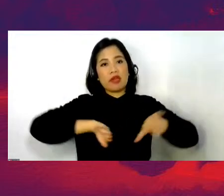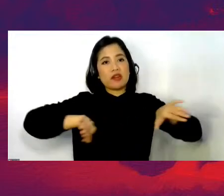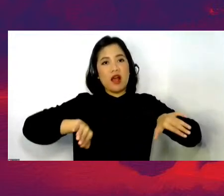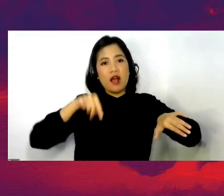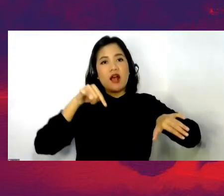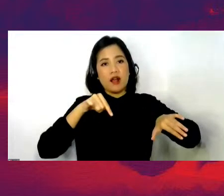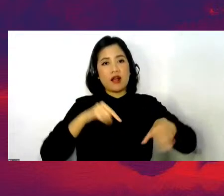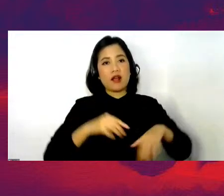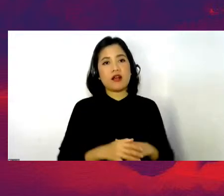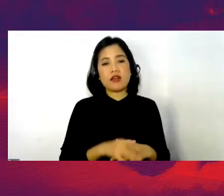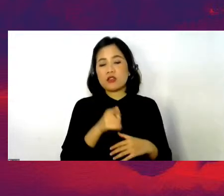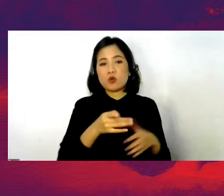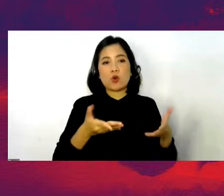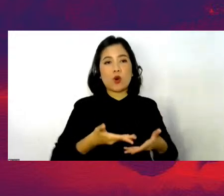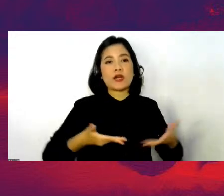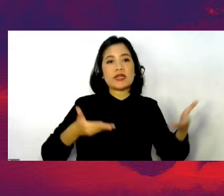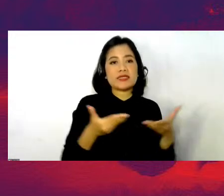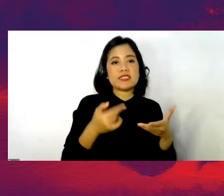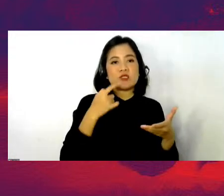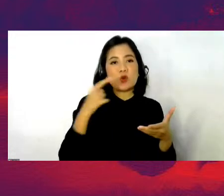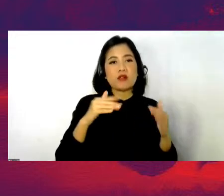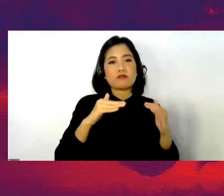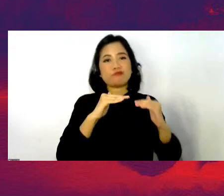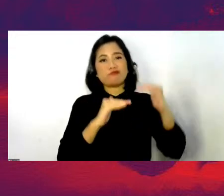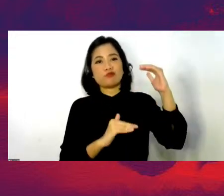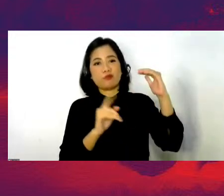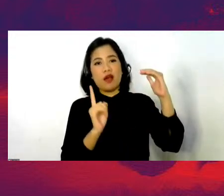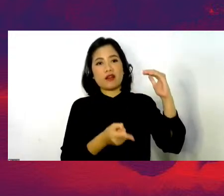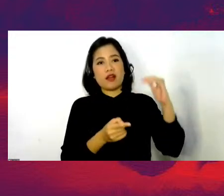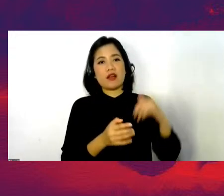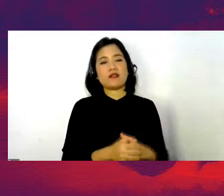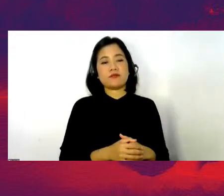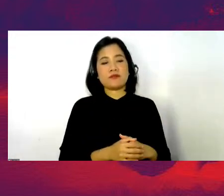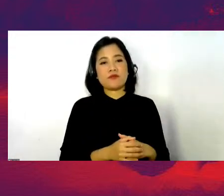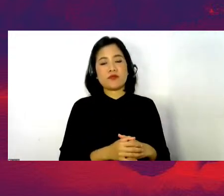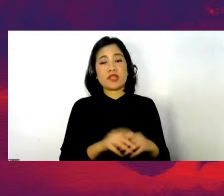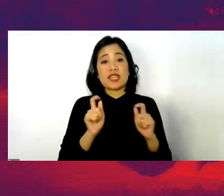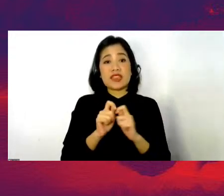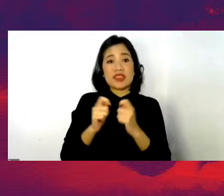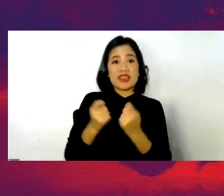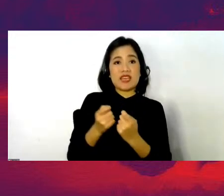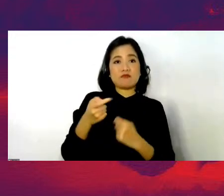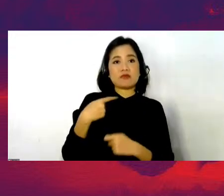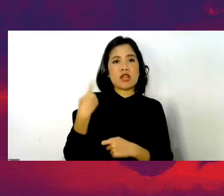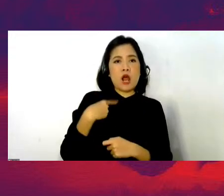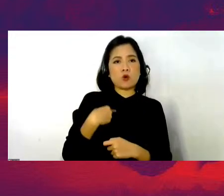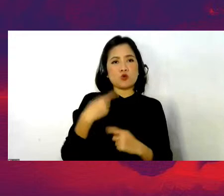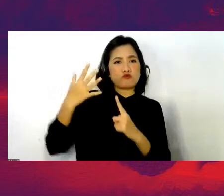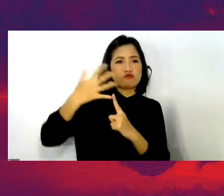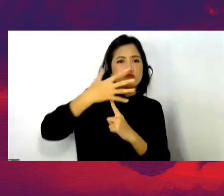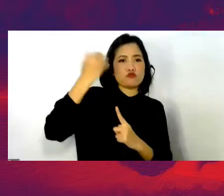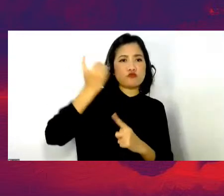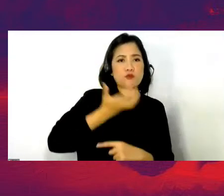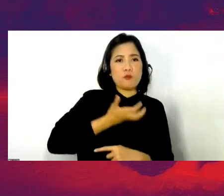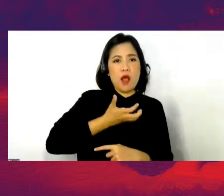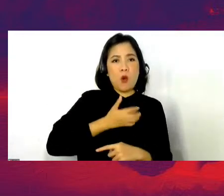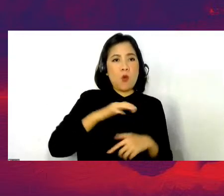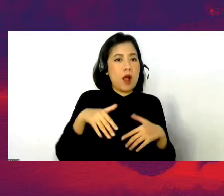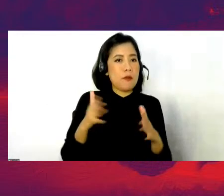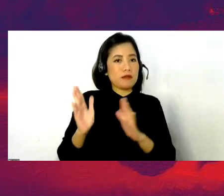the condition of inequality as well. Now, one theme that we would like to always trying to achieve, next slide, is the idea